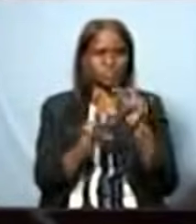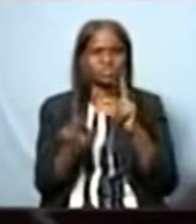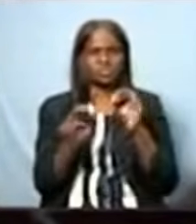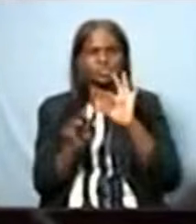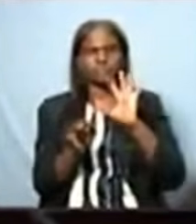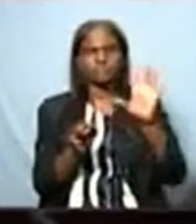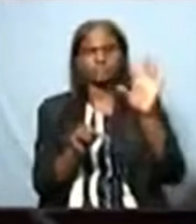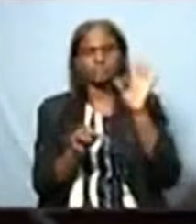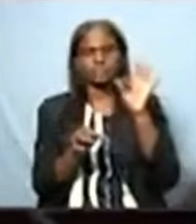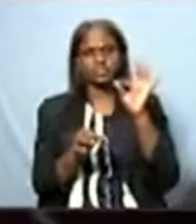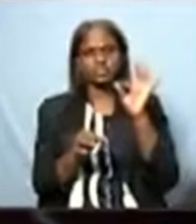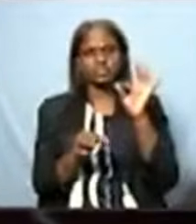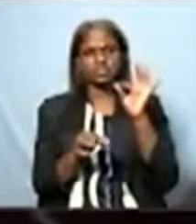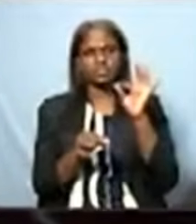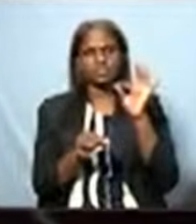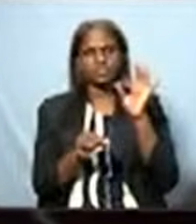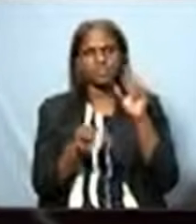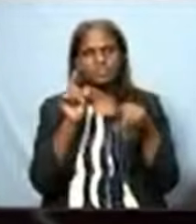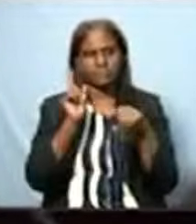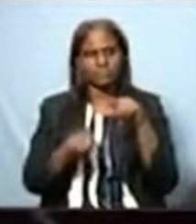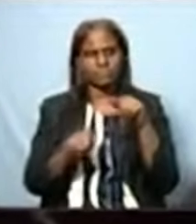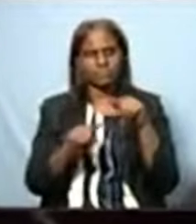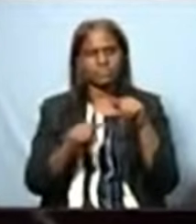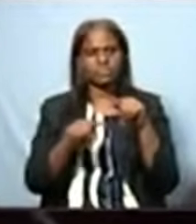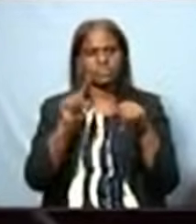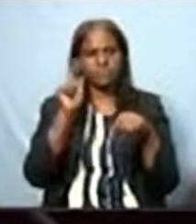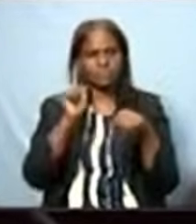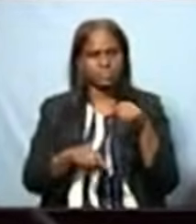a choice, because you cannot accept